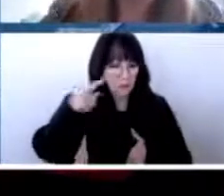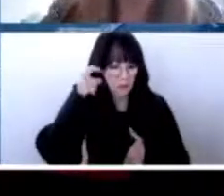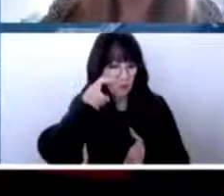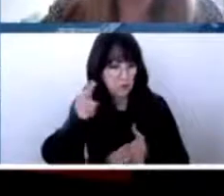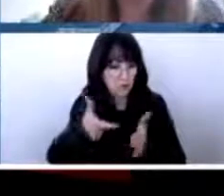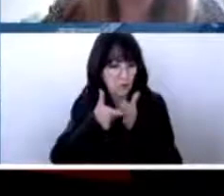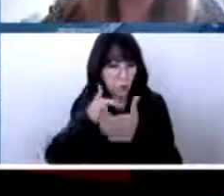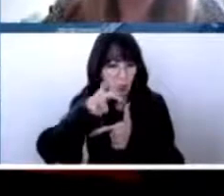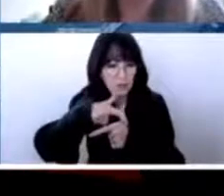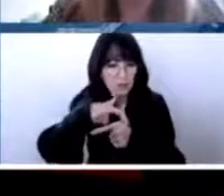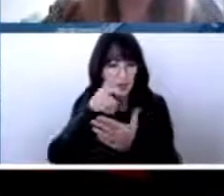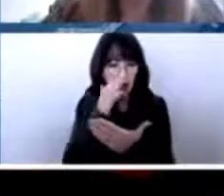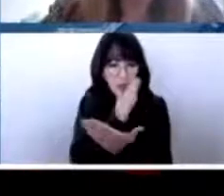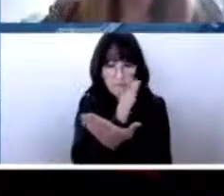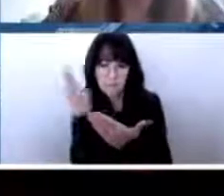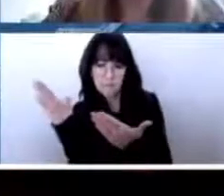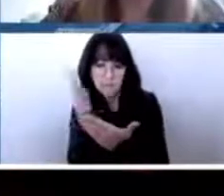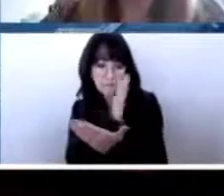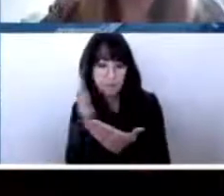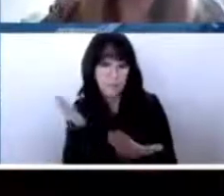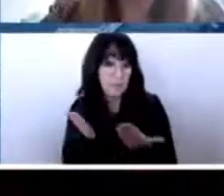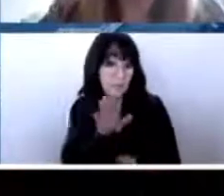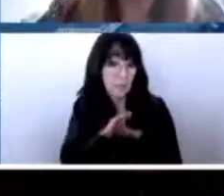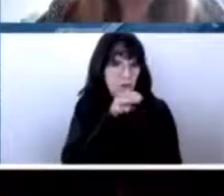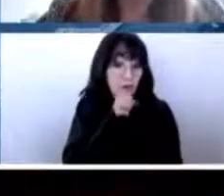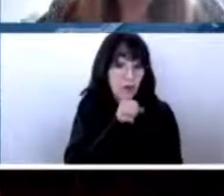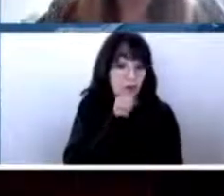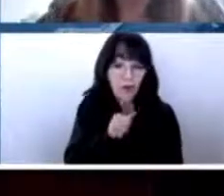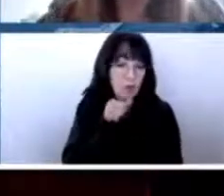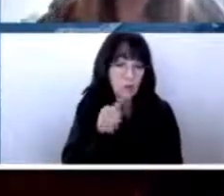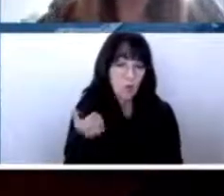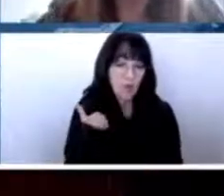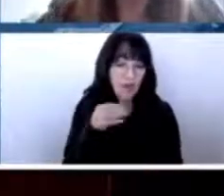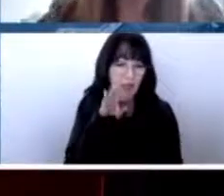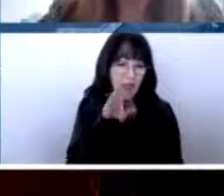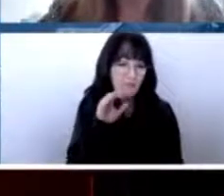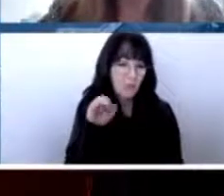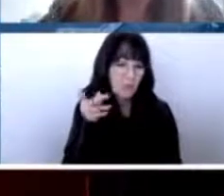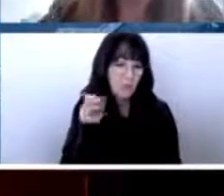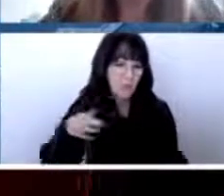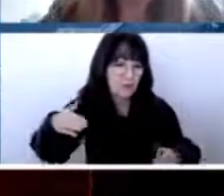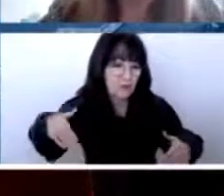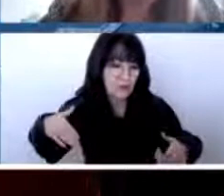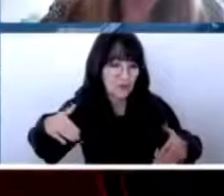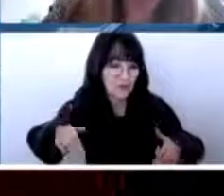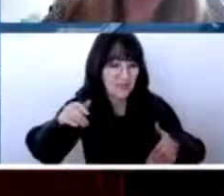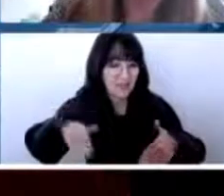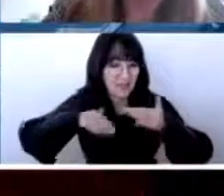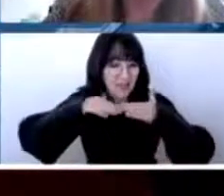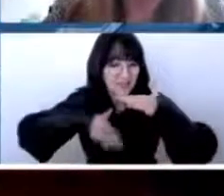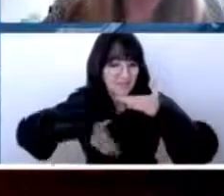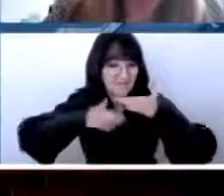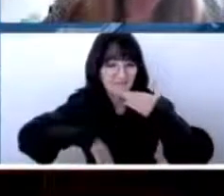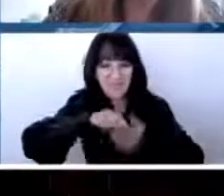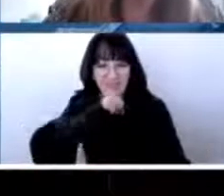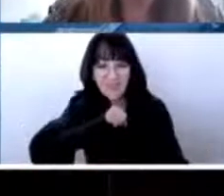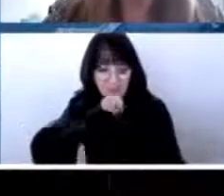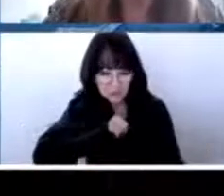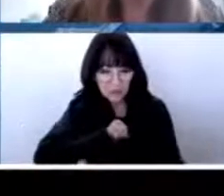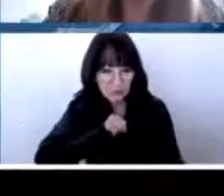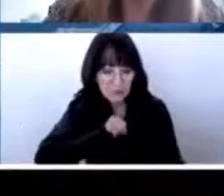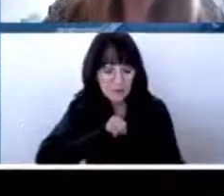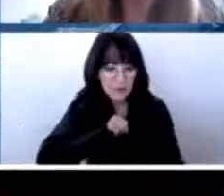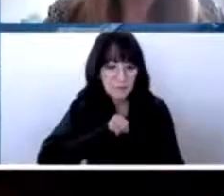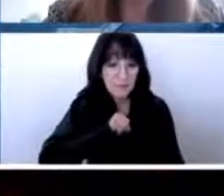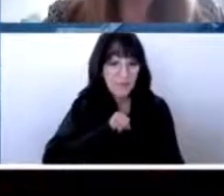maybe because of your age, you're not yet eligible for your booster. But if you